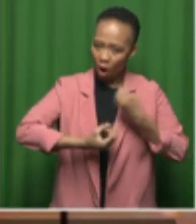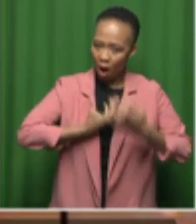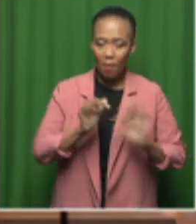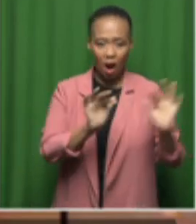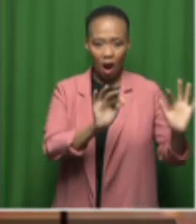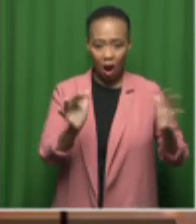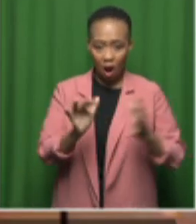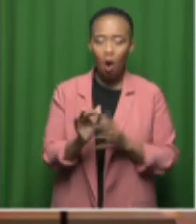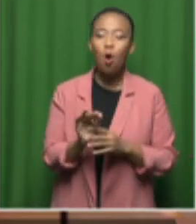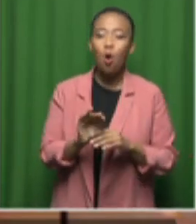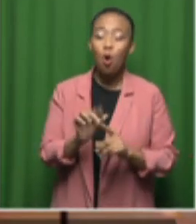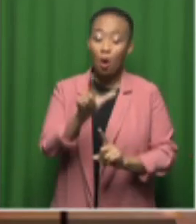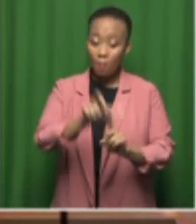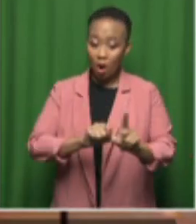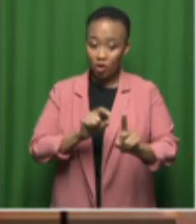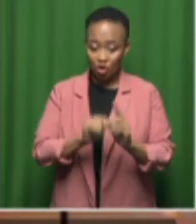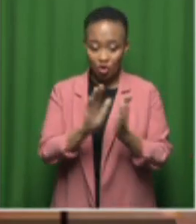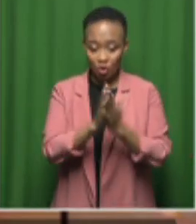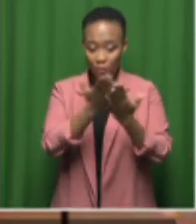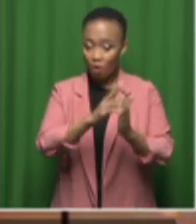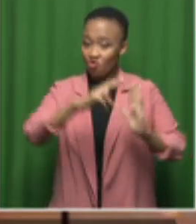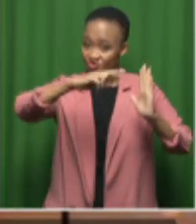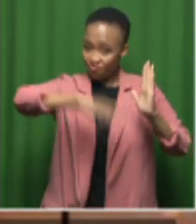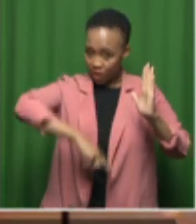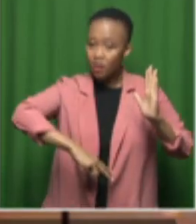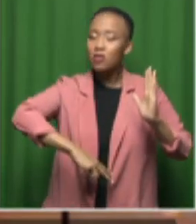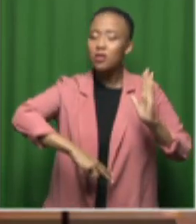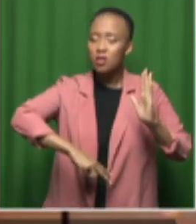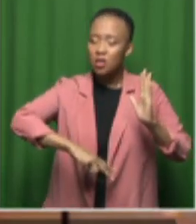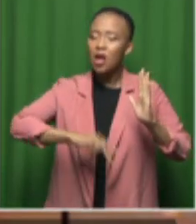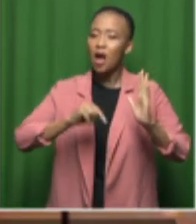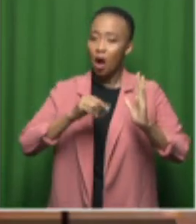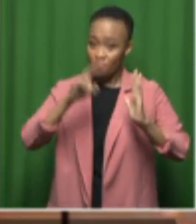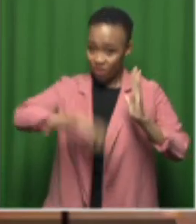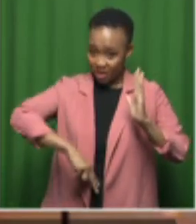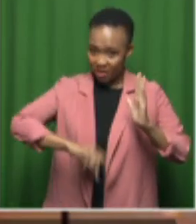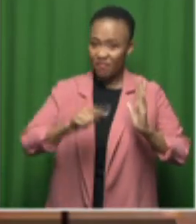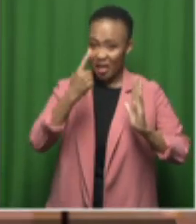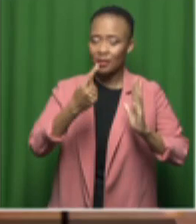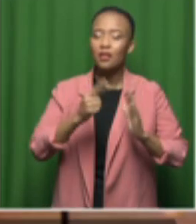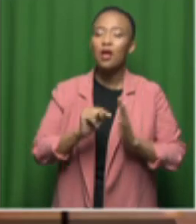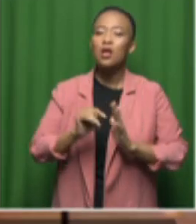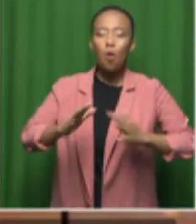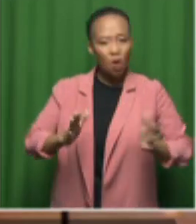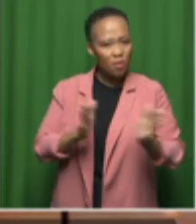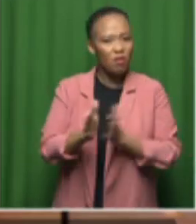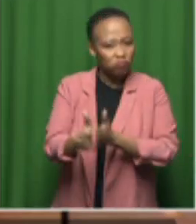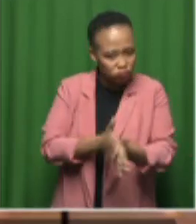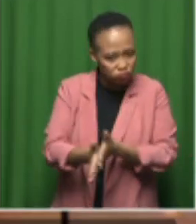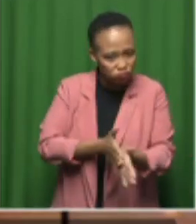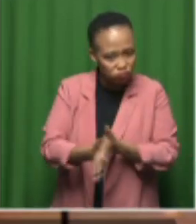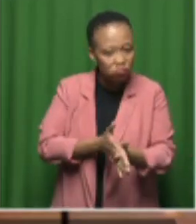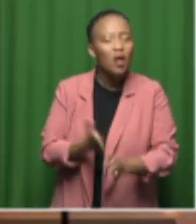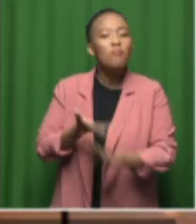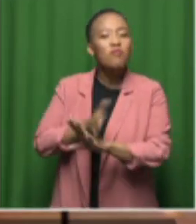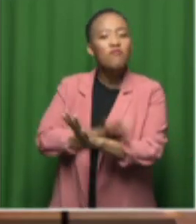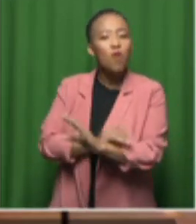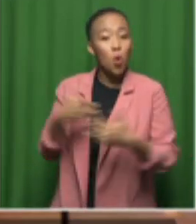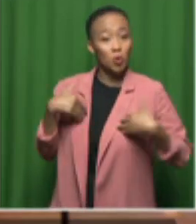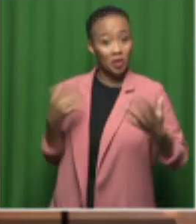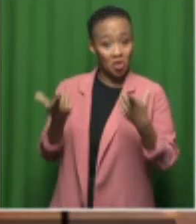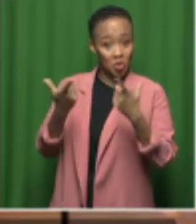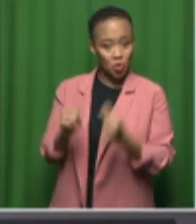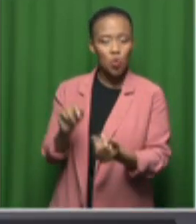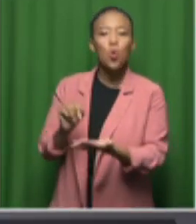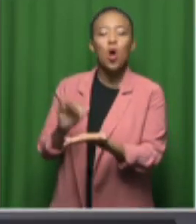a person who's reading that book a bit of a motivation before we get into like the serious calculation and